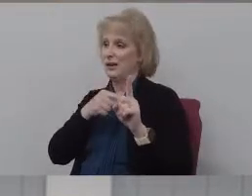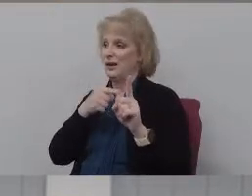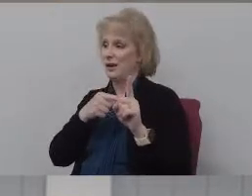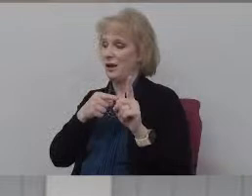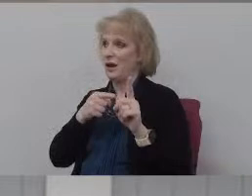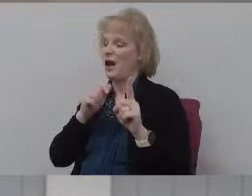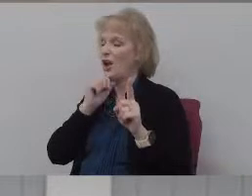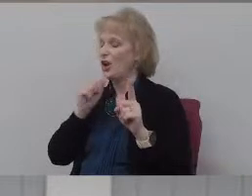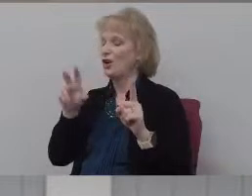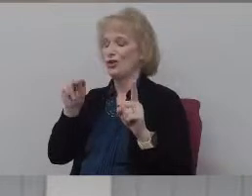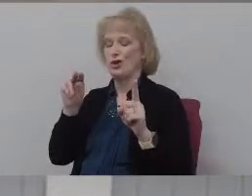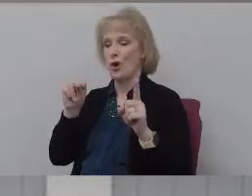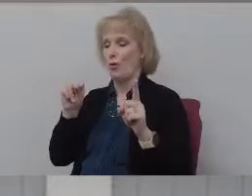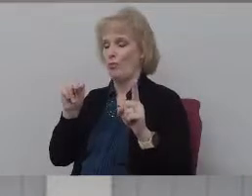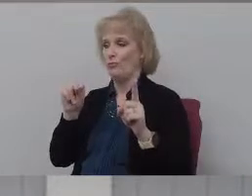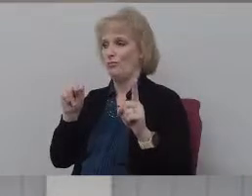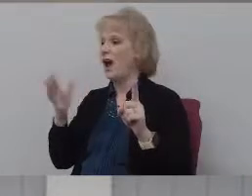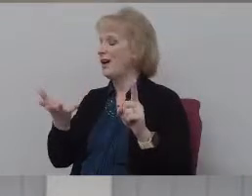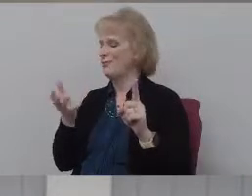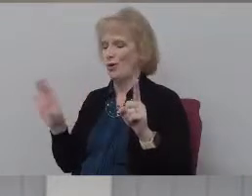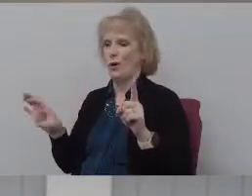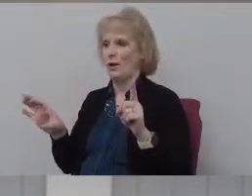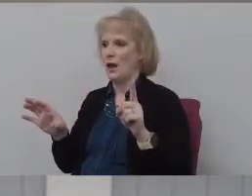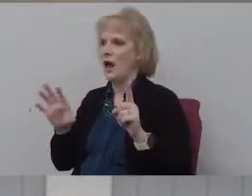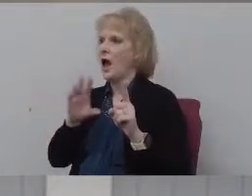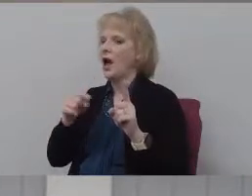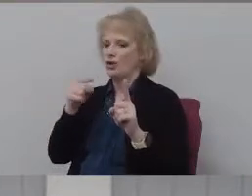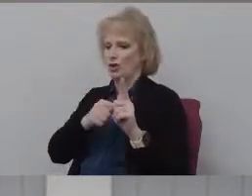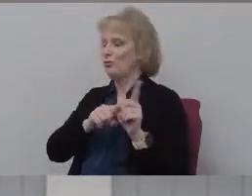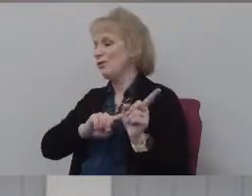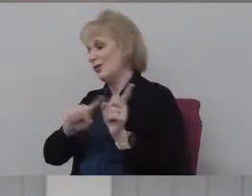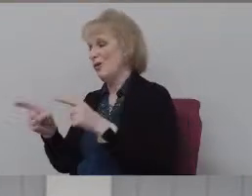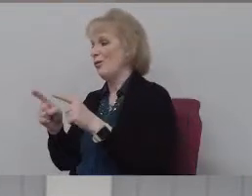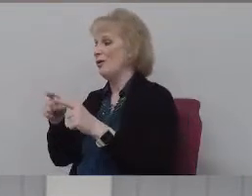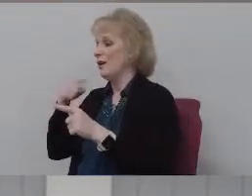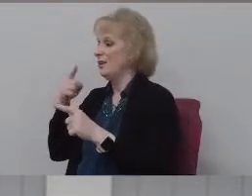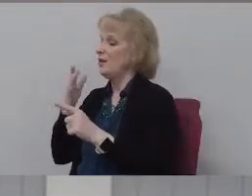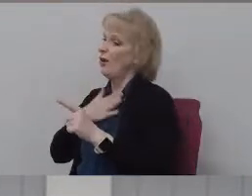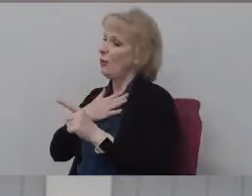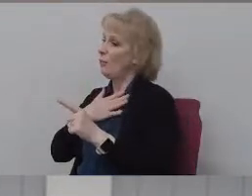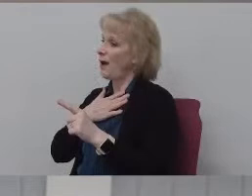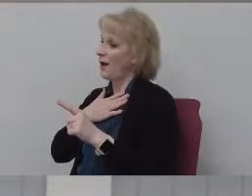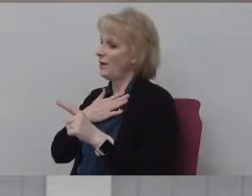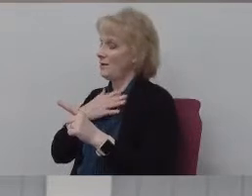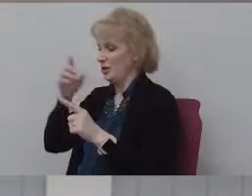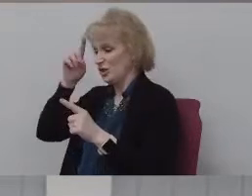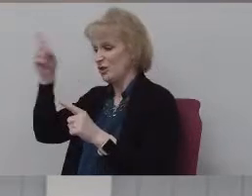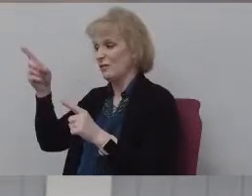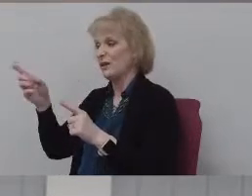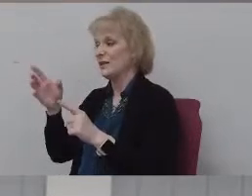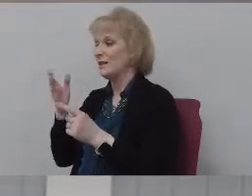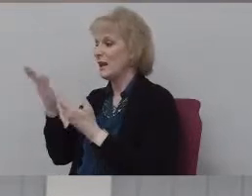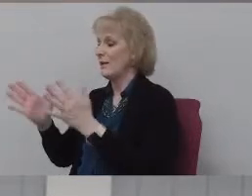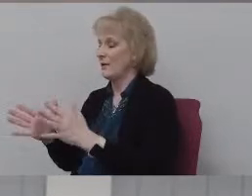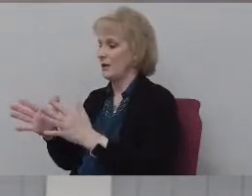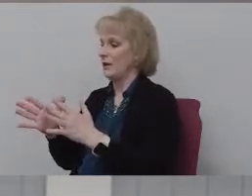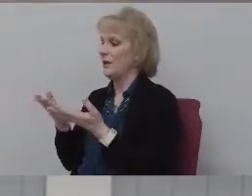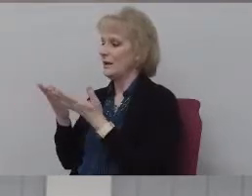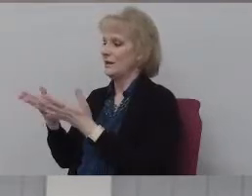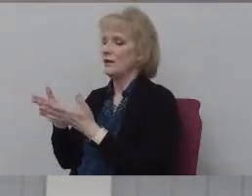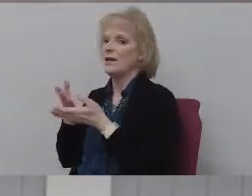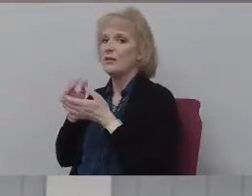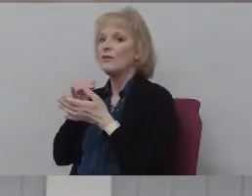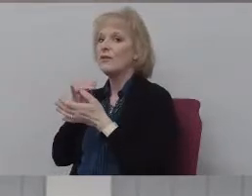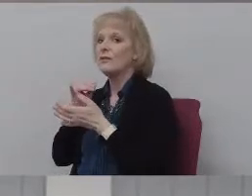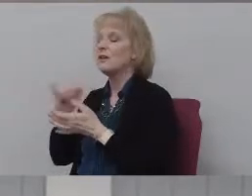that's not what I want. In fact, I want you to go and tell my servant David this. This is what I want to do, and this is what I'm